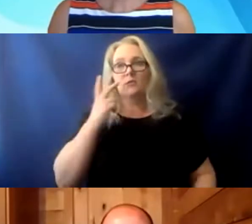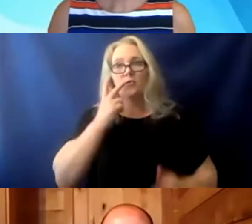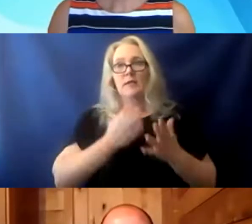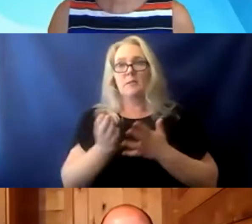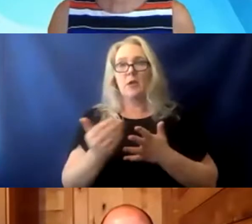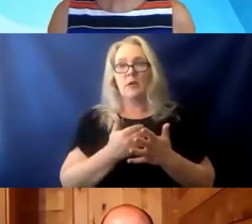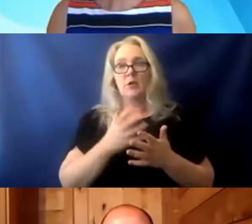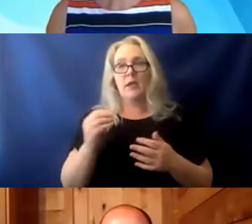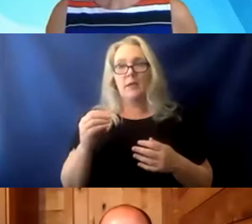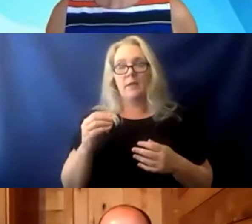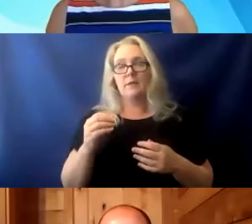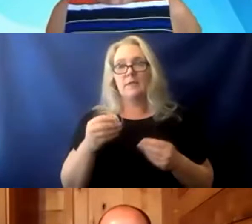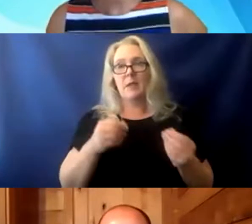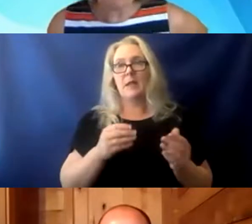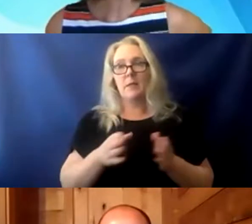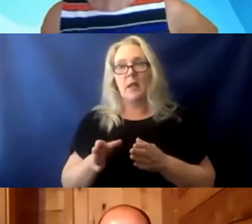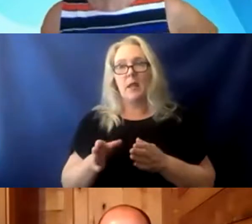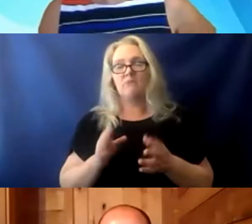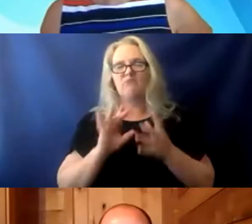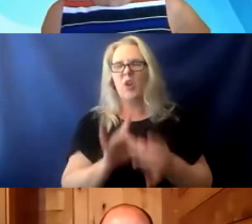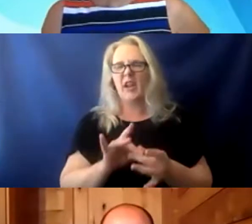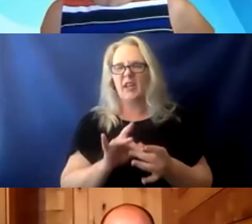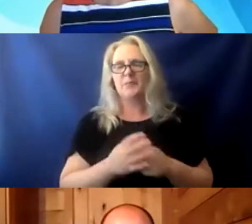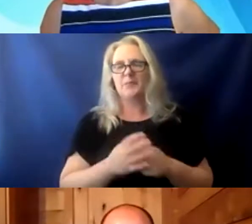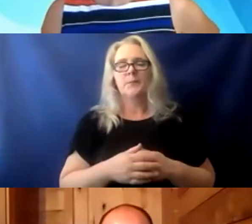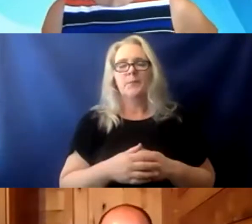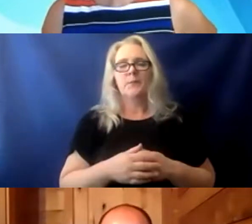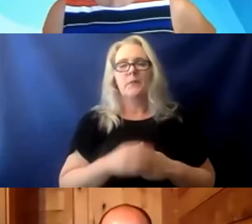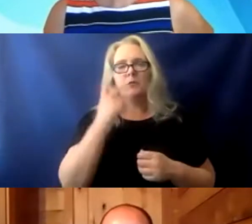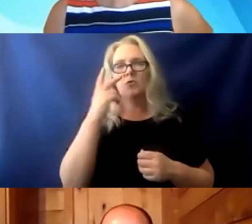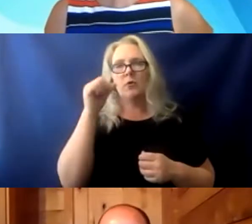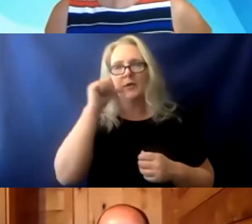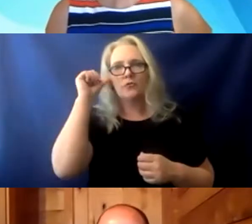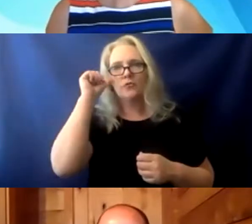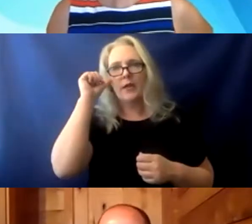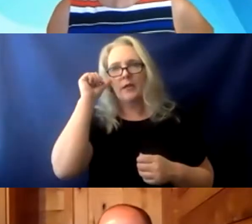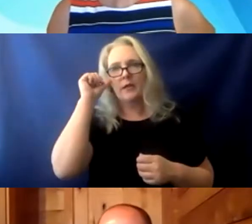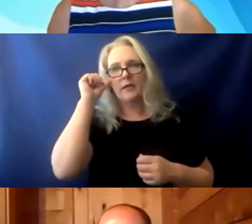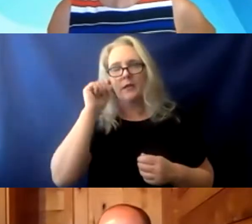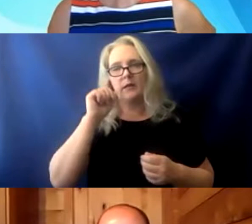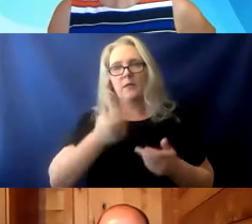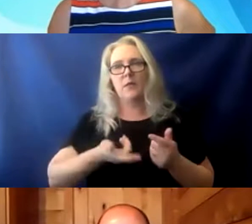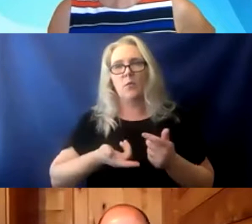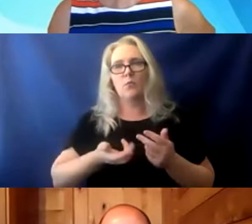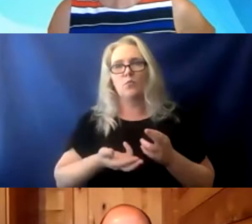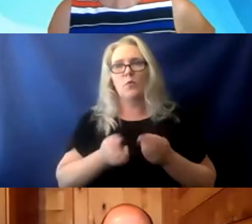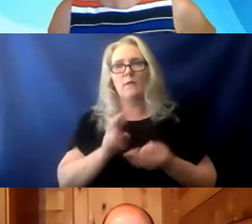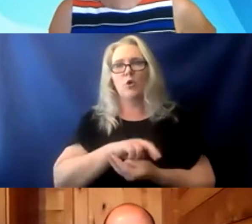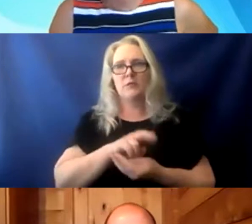spending plan. And, you know, we just saw yesterday the new version of the plan. Was that yesterday, I